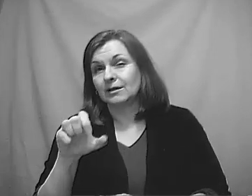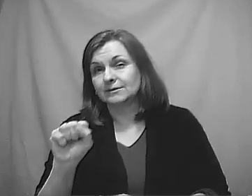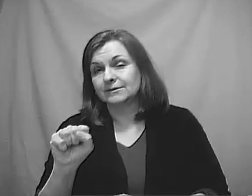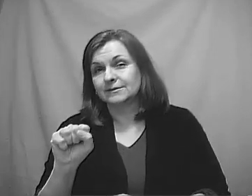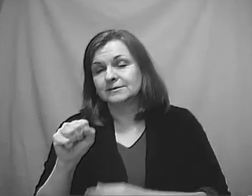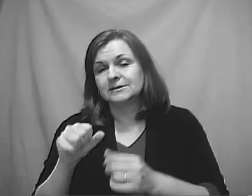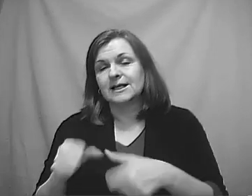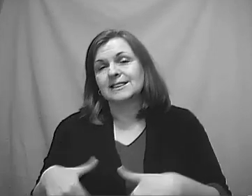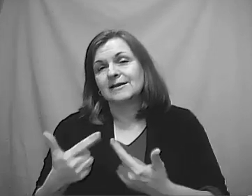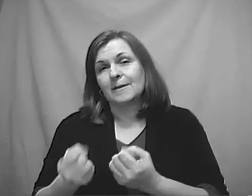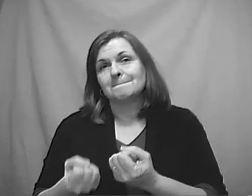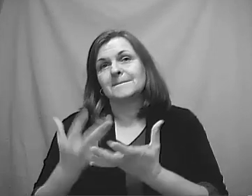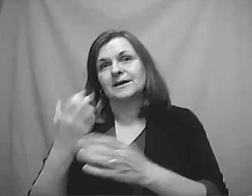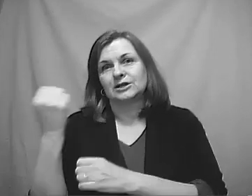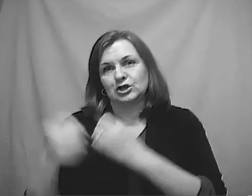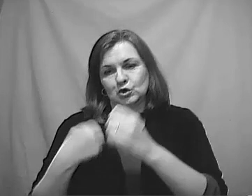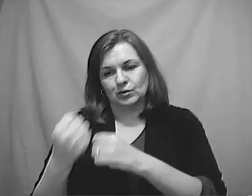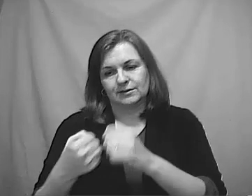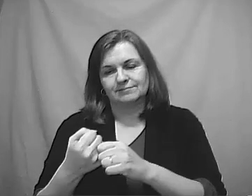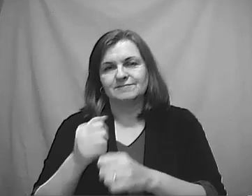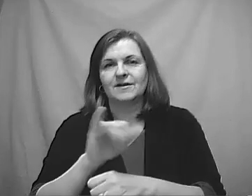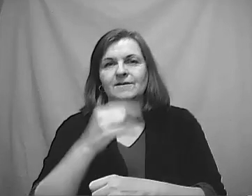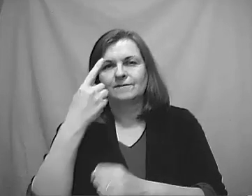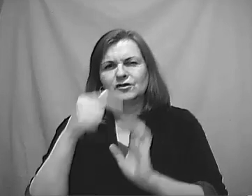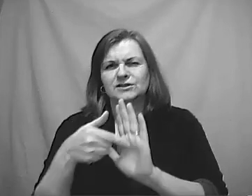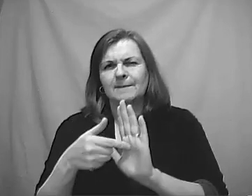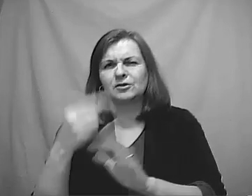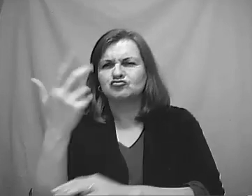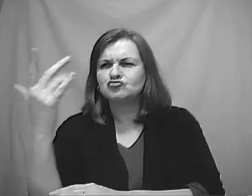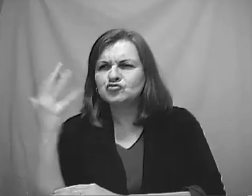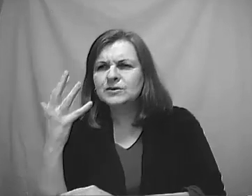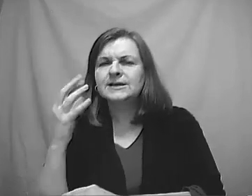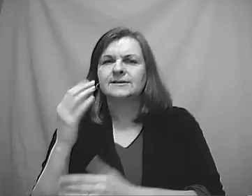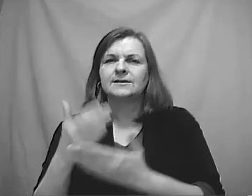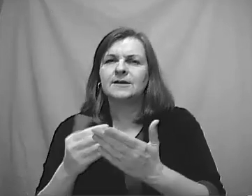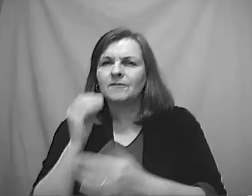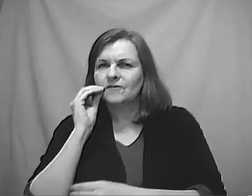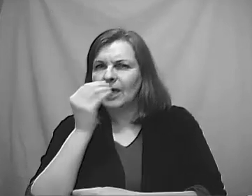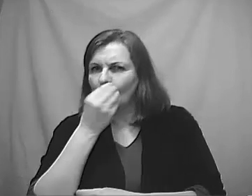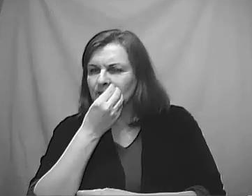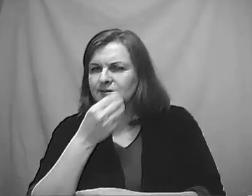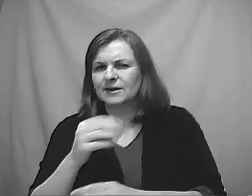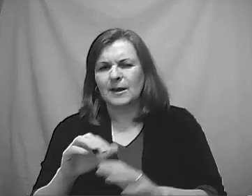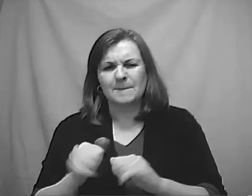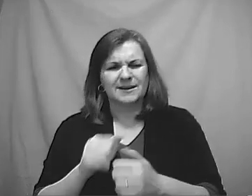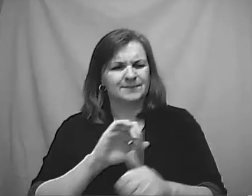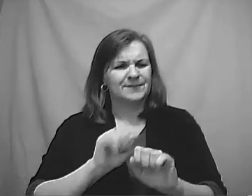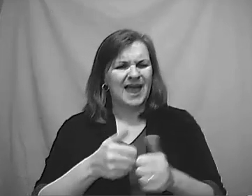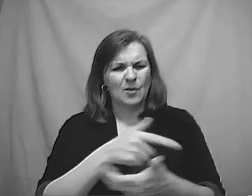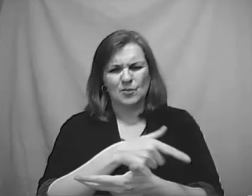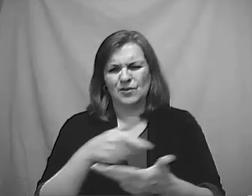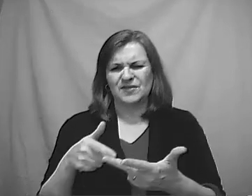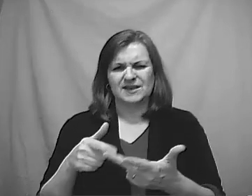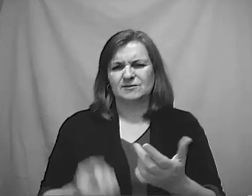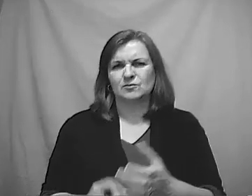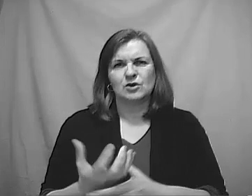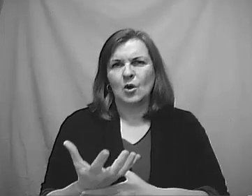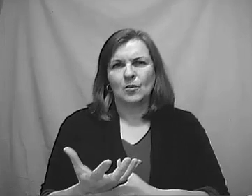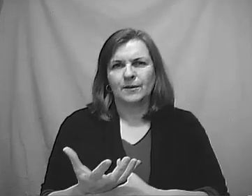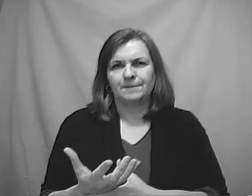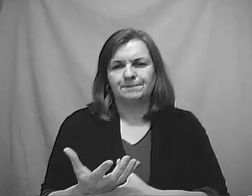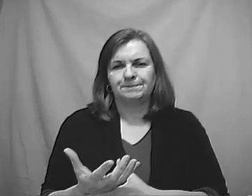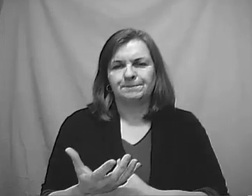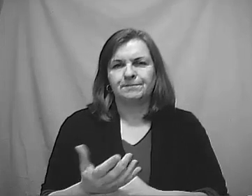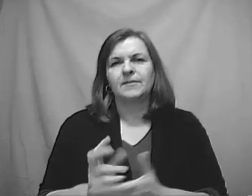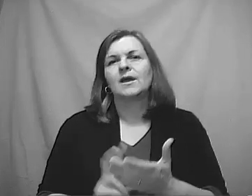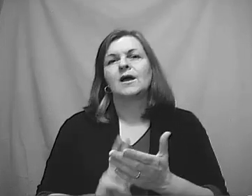Perennials live for many, many, many years. These are your trees and some flowers and shrubs as well. But how do they actually